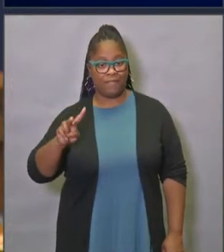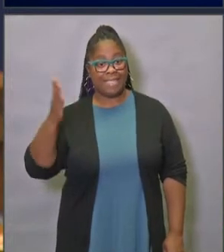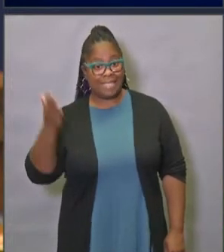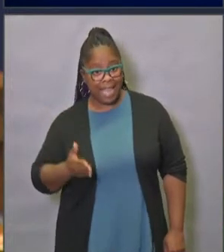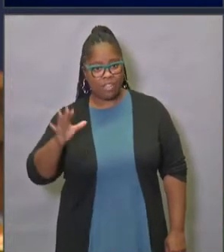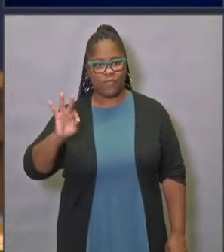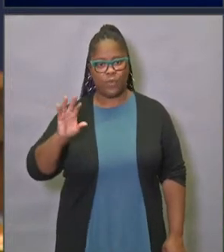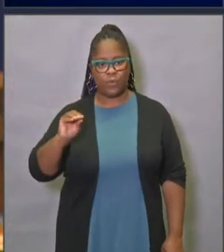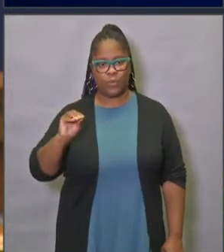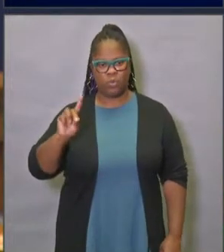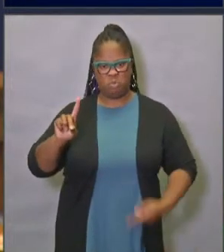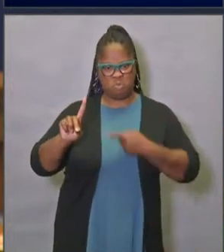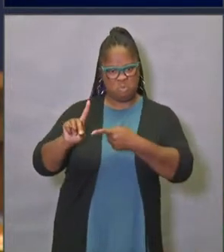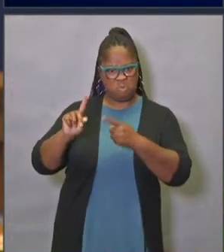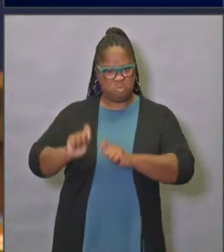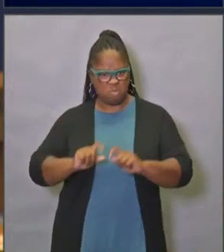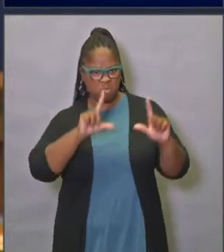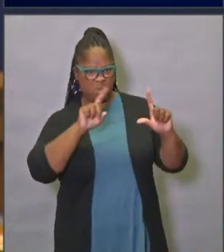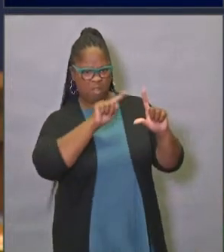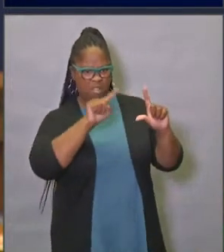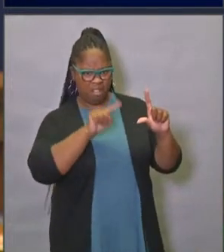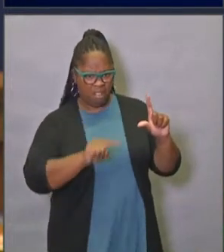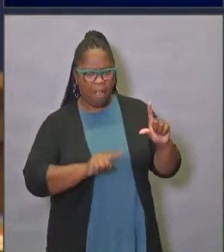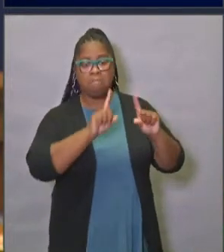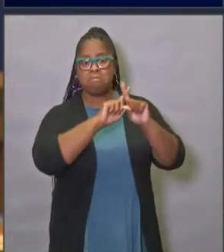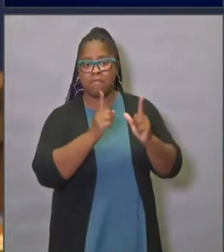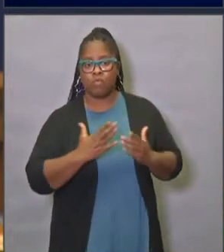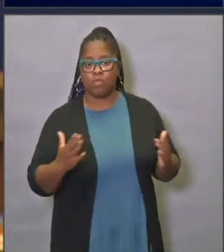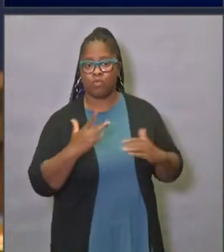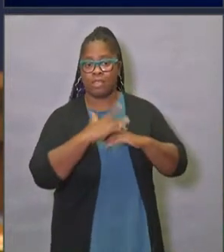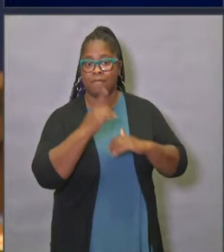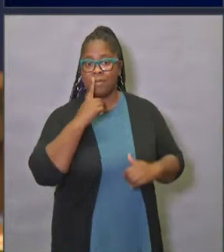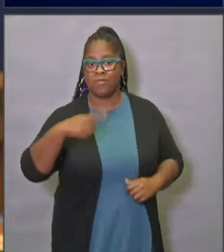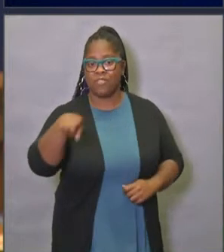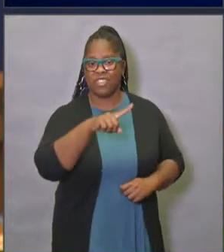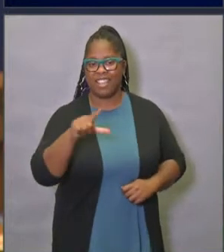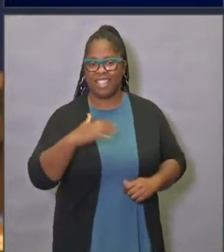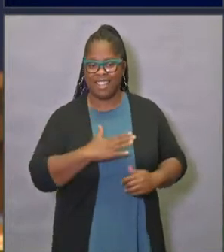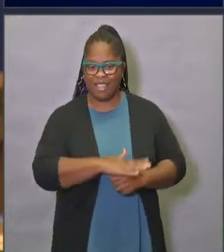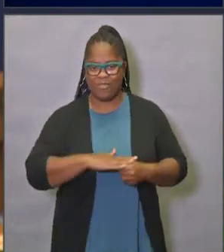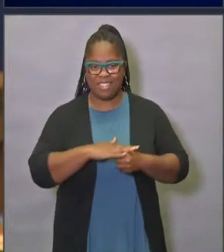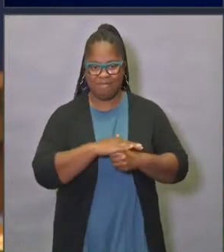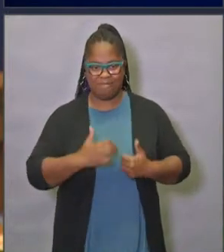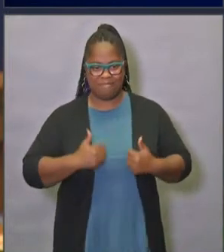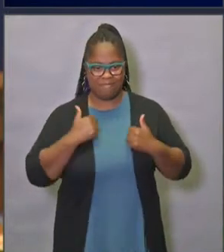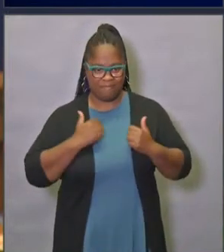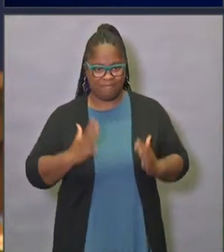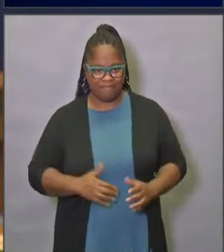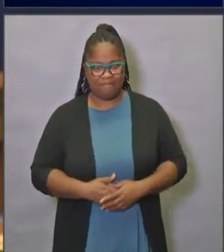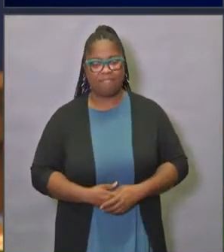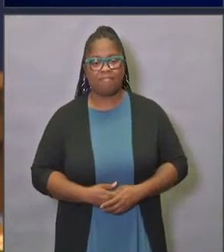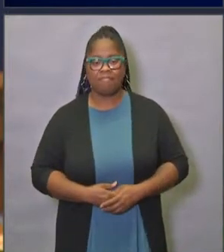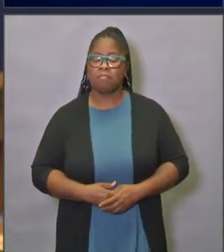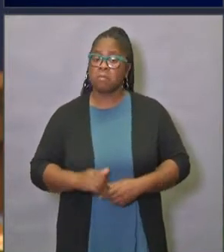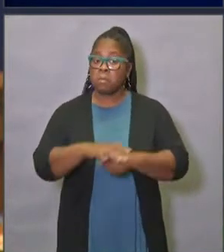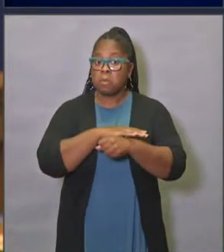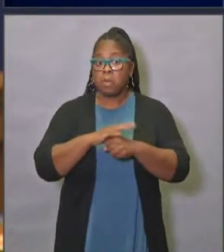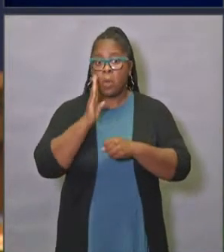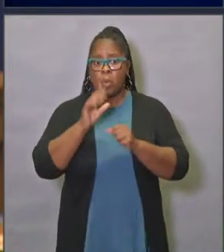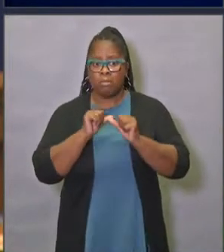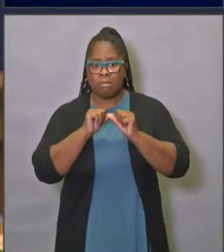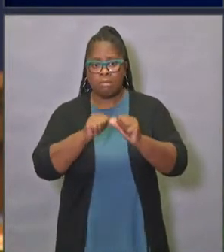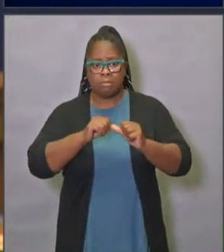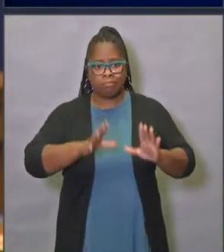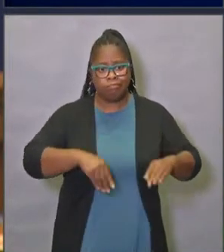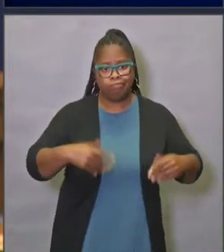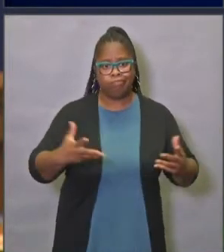covid19.lacounty.gov/food to learn more about the variety of food resources available to LA County residents. The county will continue to expand its